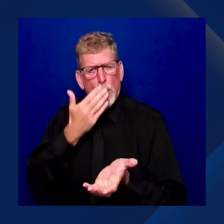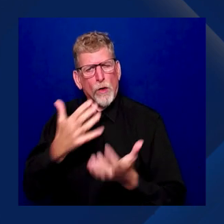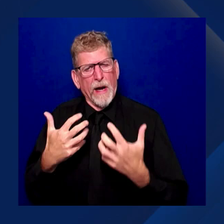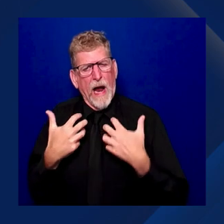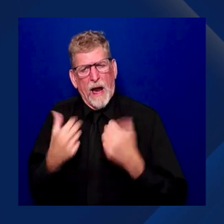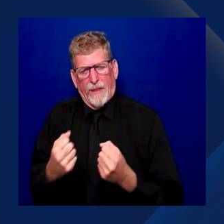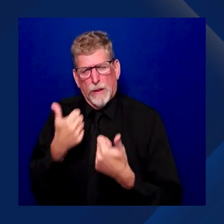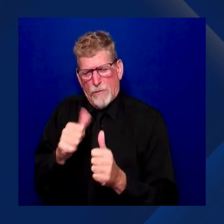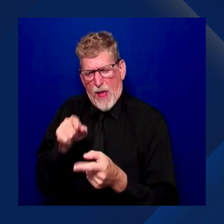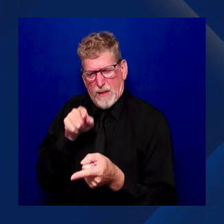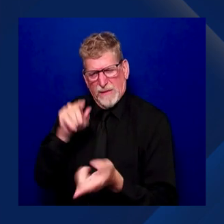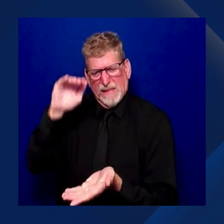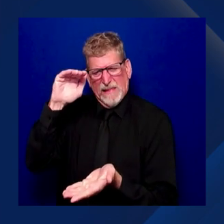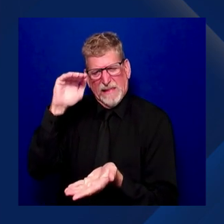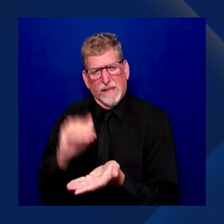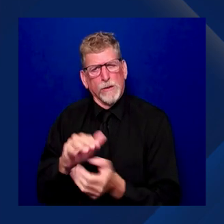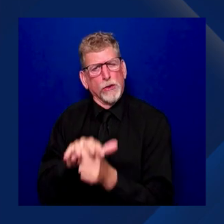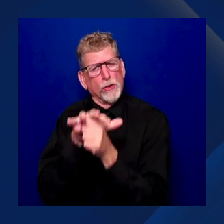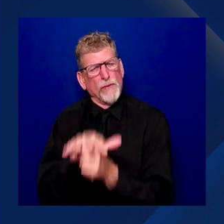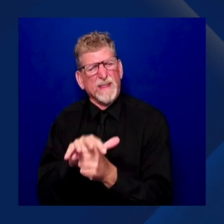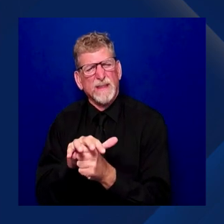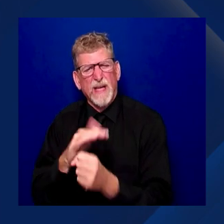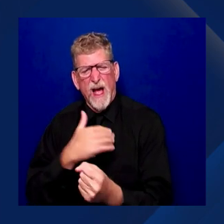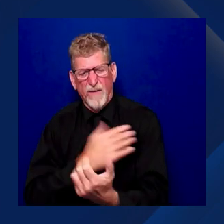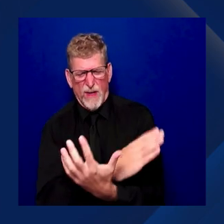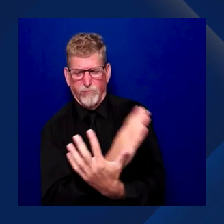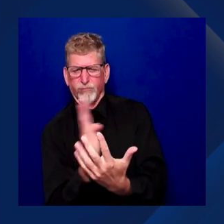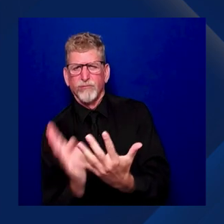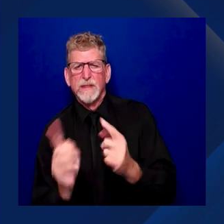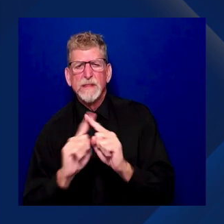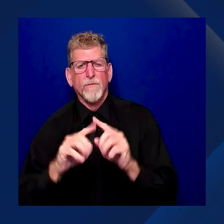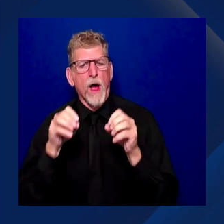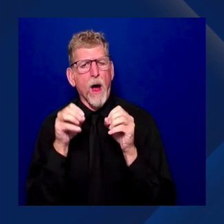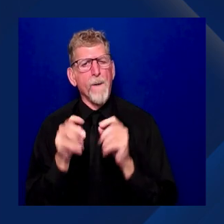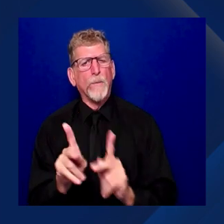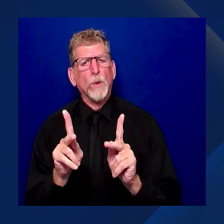are upstream that our current healthcare system is missing out on.